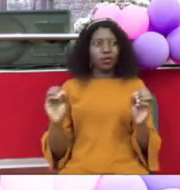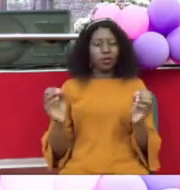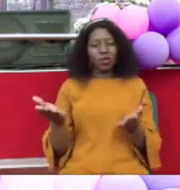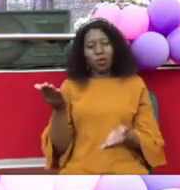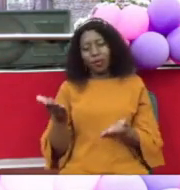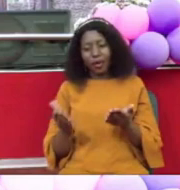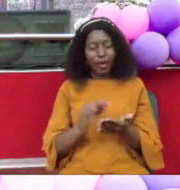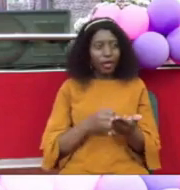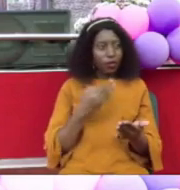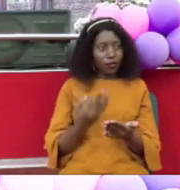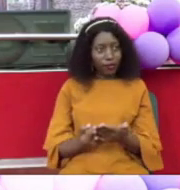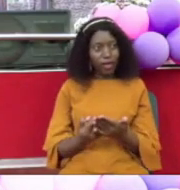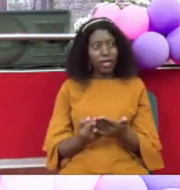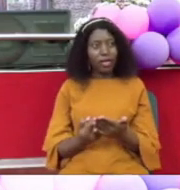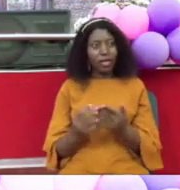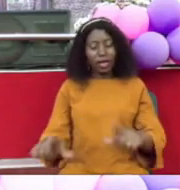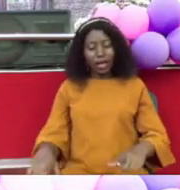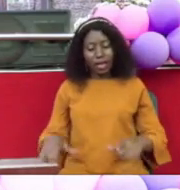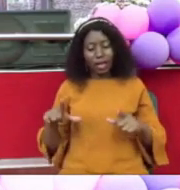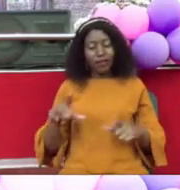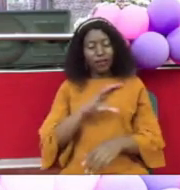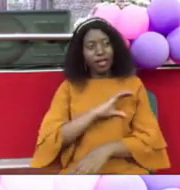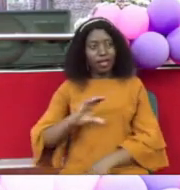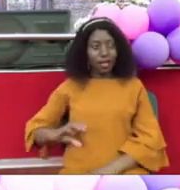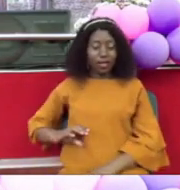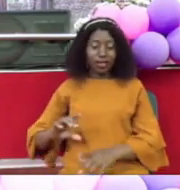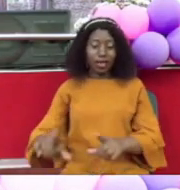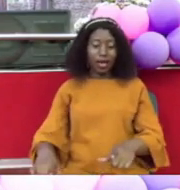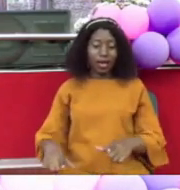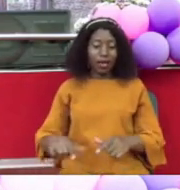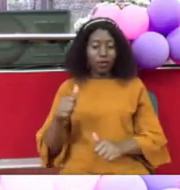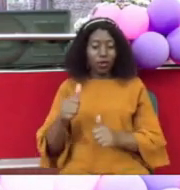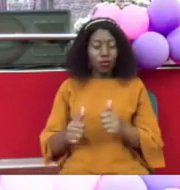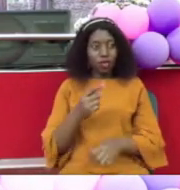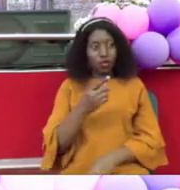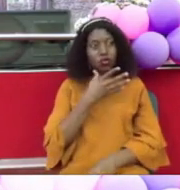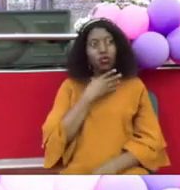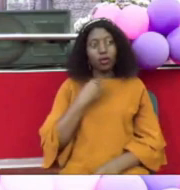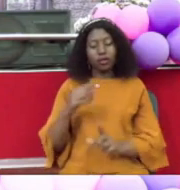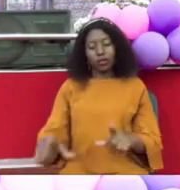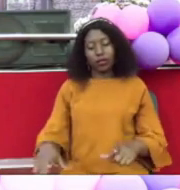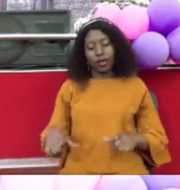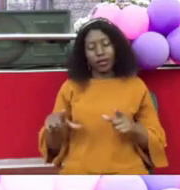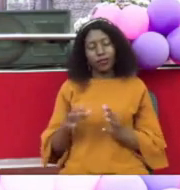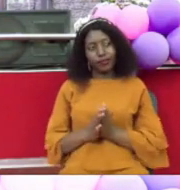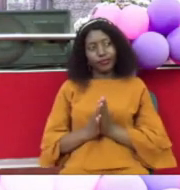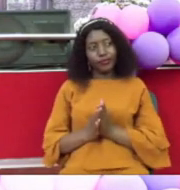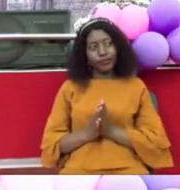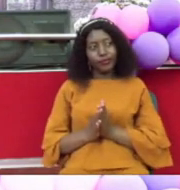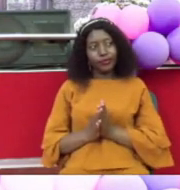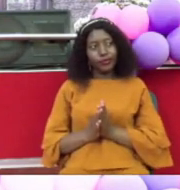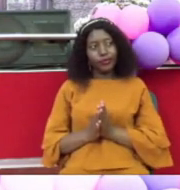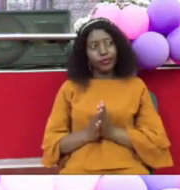in living the Christian life that you think you should live. Ama tu unashindwa kuishi maisha ya Kikristo ambao unadhania ungeishi. What